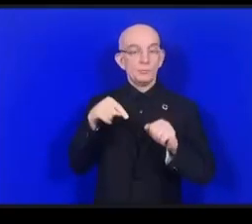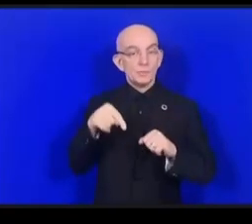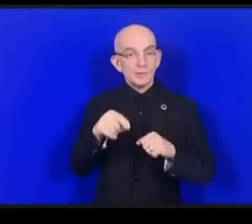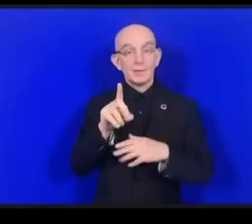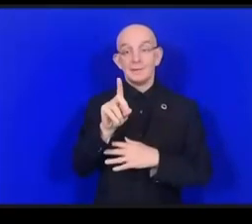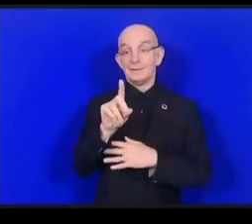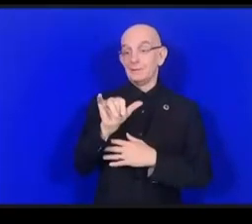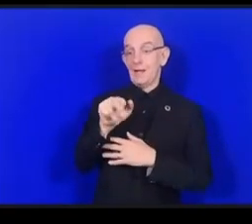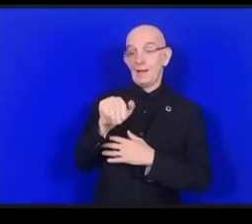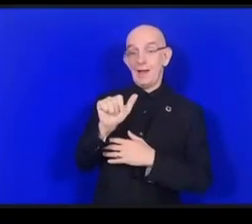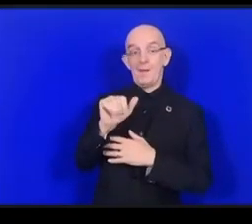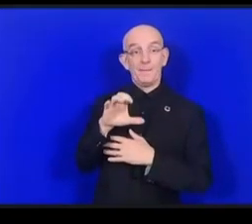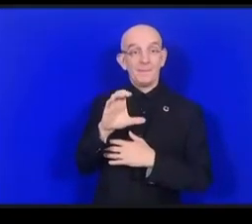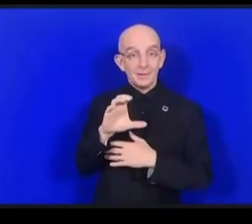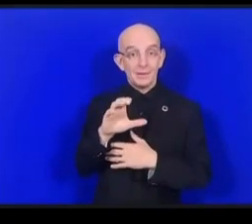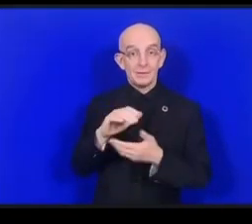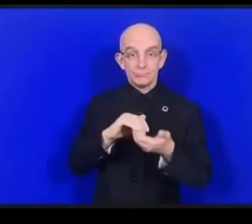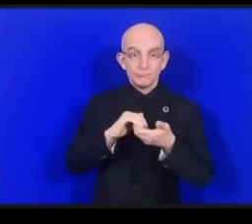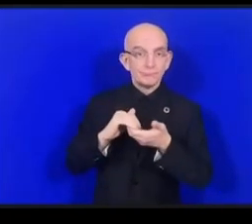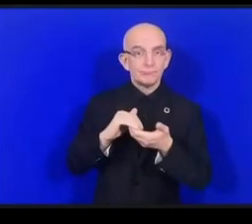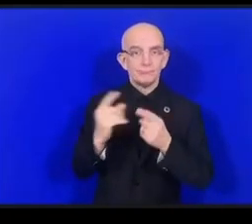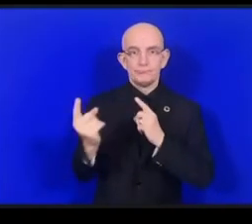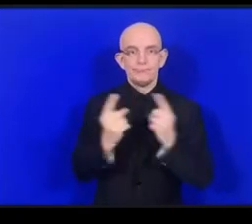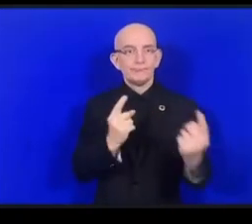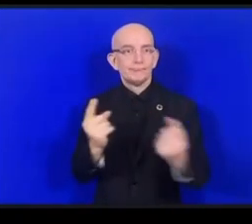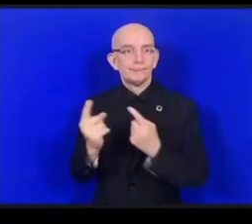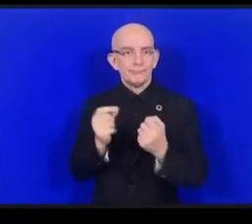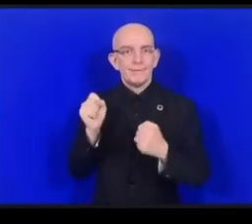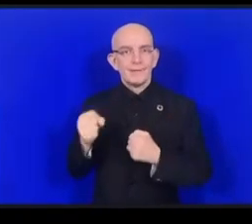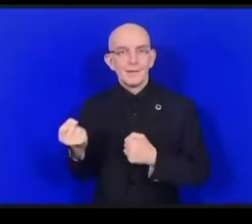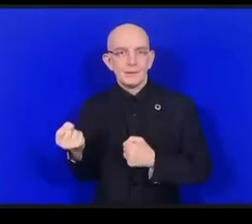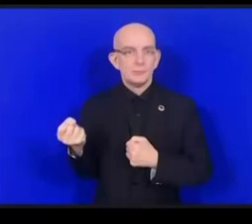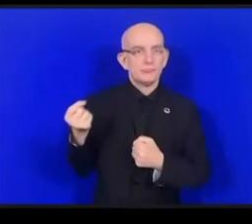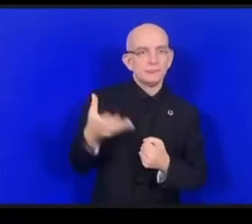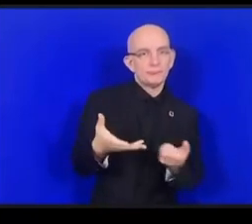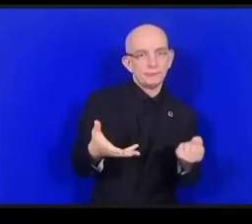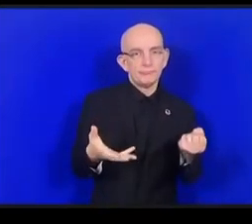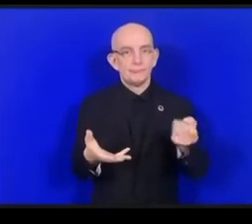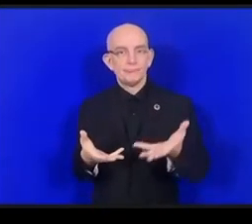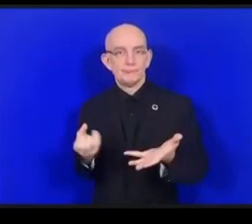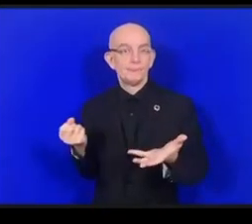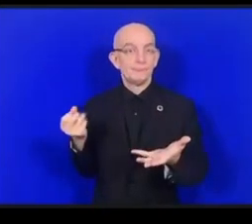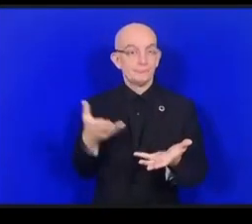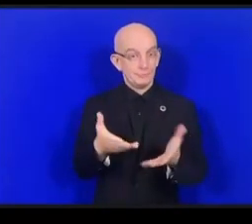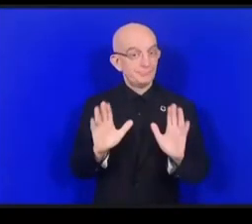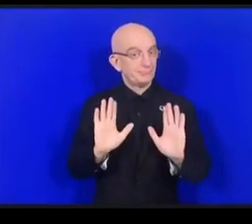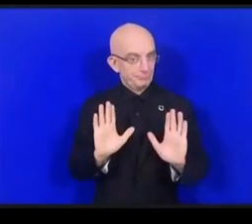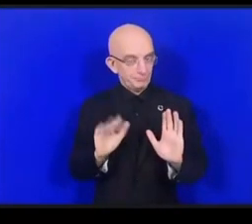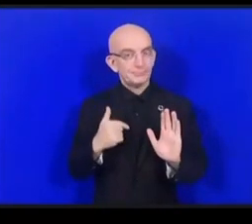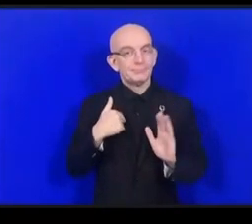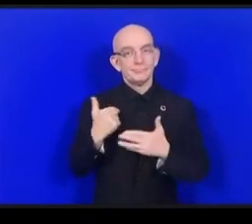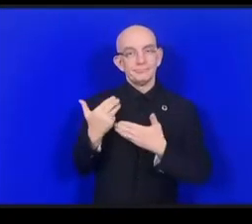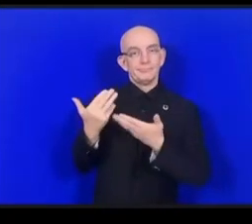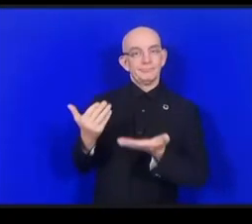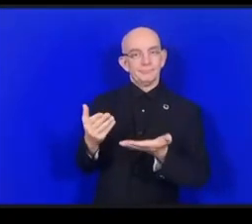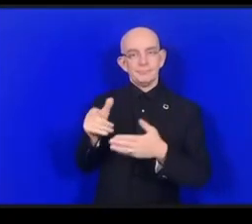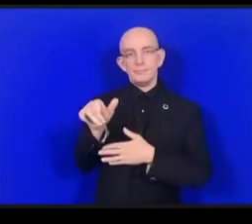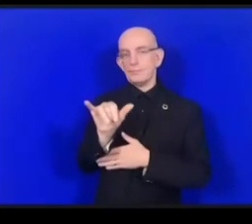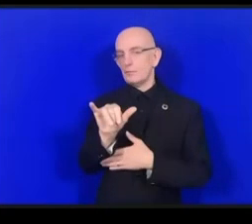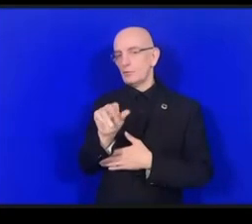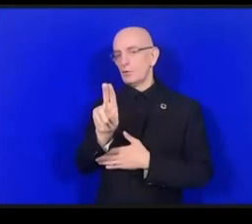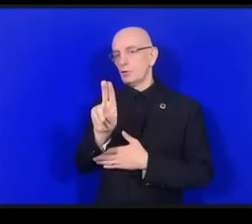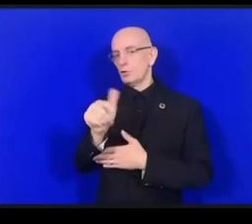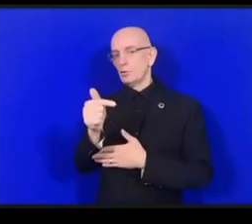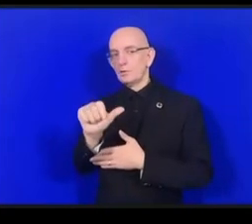over to Jutta, who will introduce the concept of the session. Please, Jutta. Thank you, Marcus, for giving me the floor.